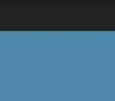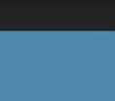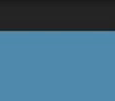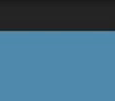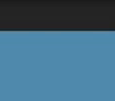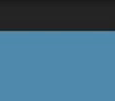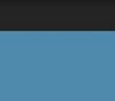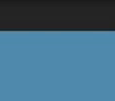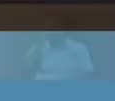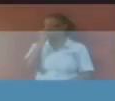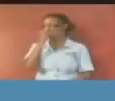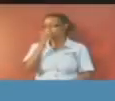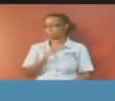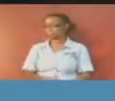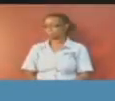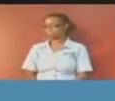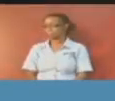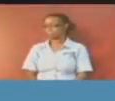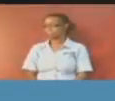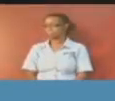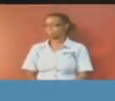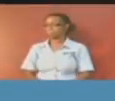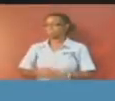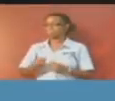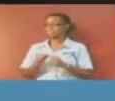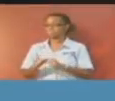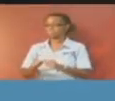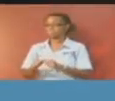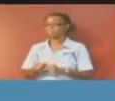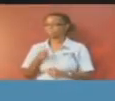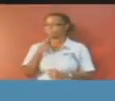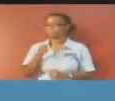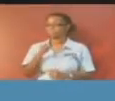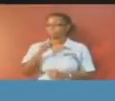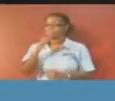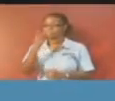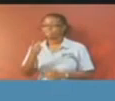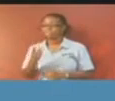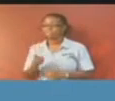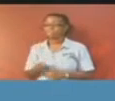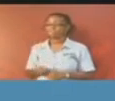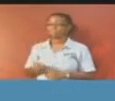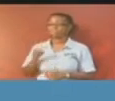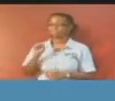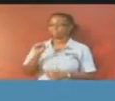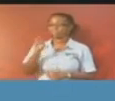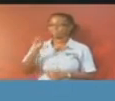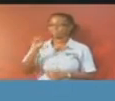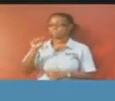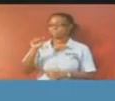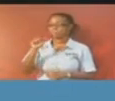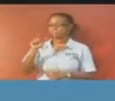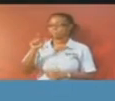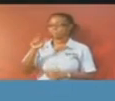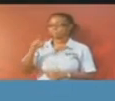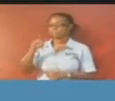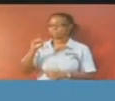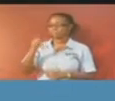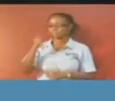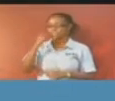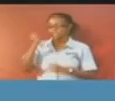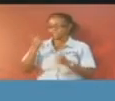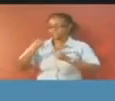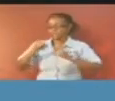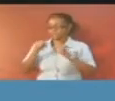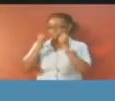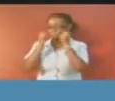this disease is because of the success of the vaccination programs. So smallpox would have been eradicated. There